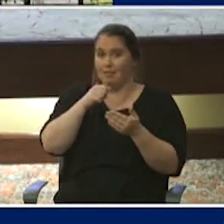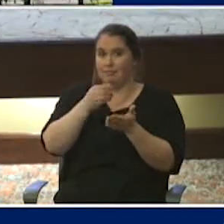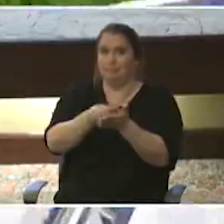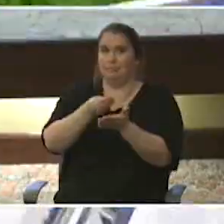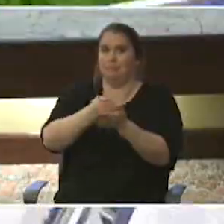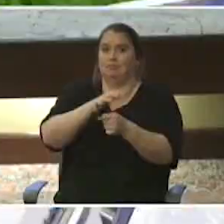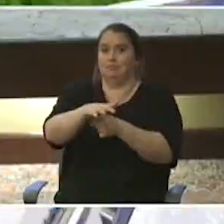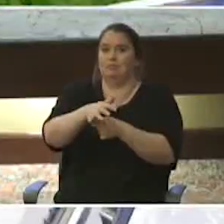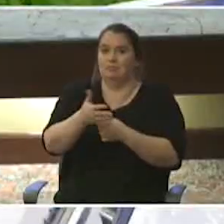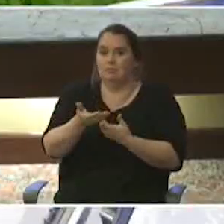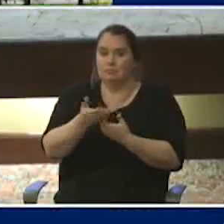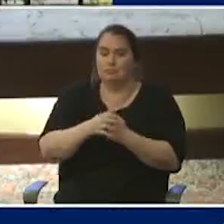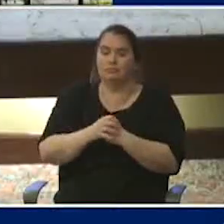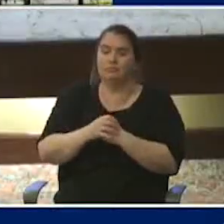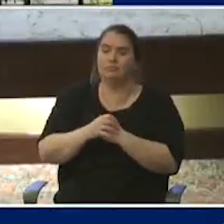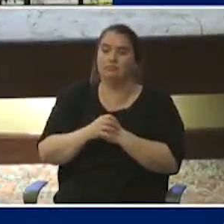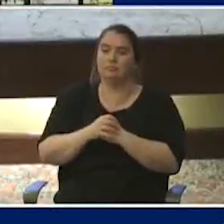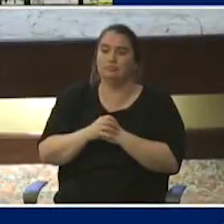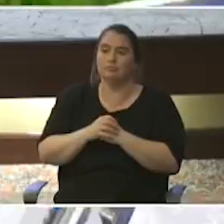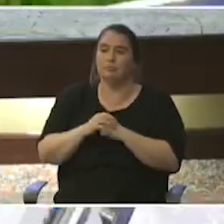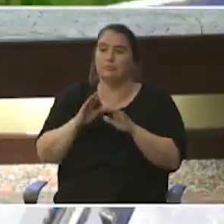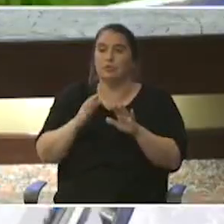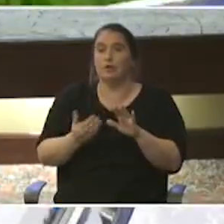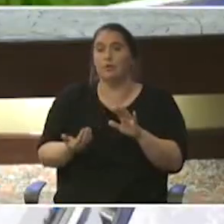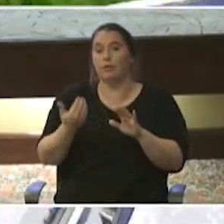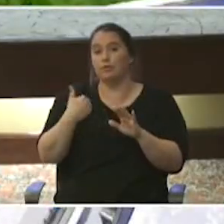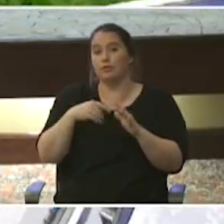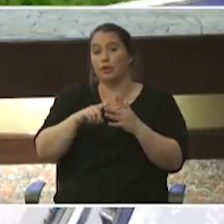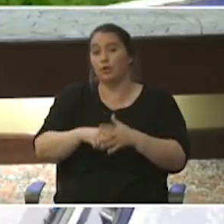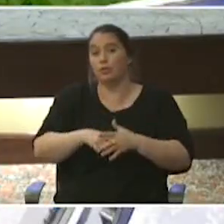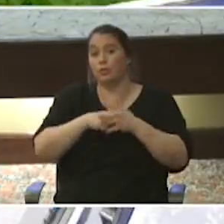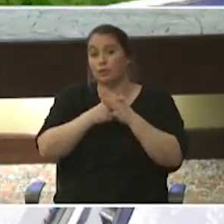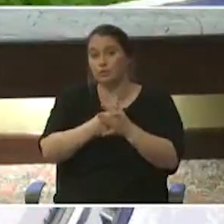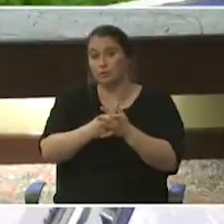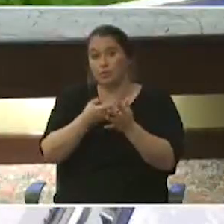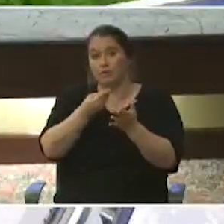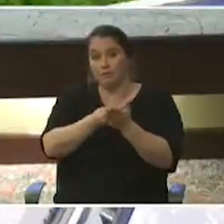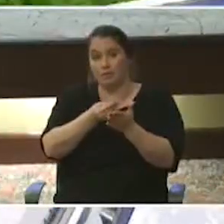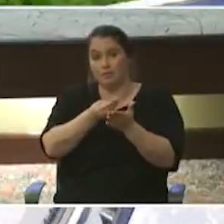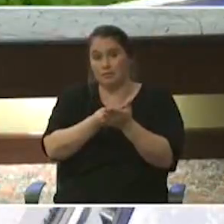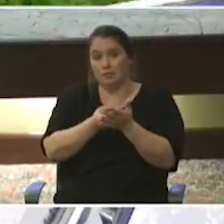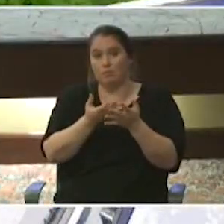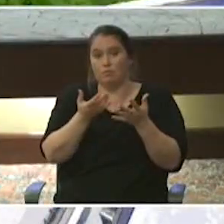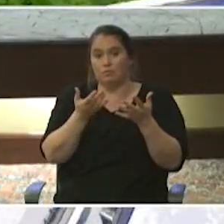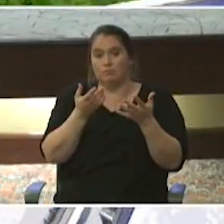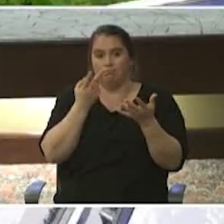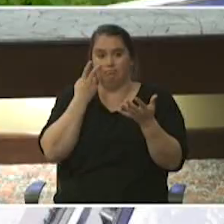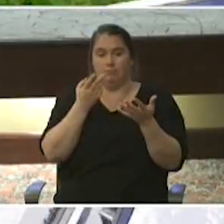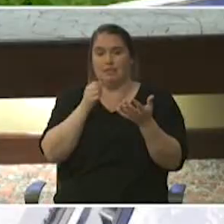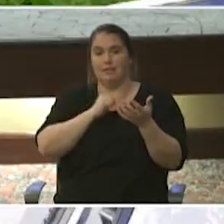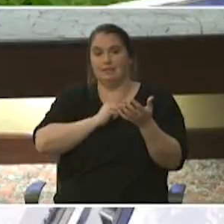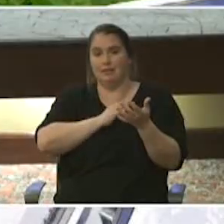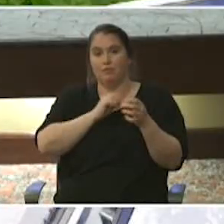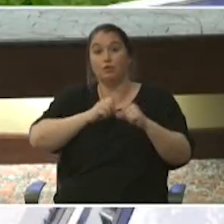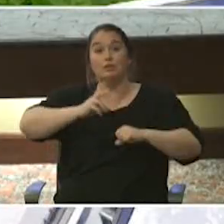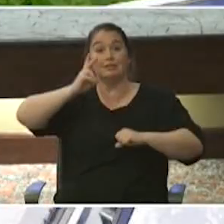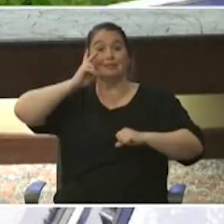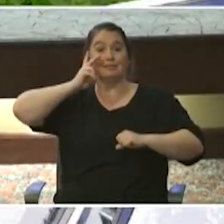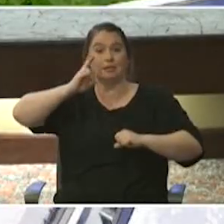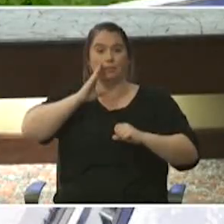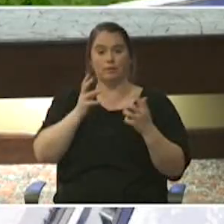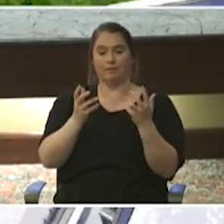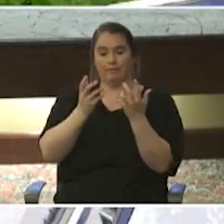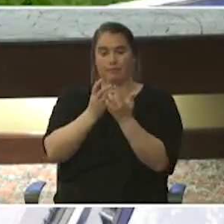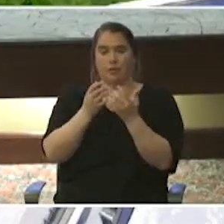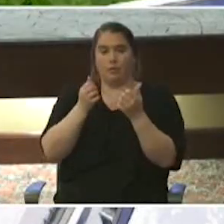So the original, the suggested funded was just what staff could see coming together and fit together within